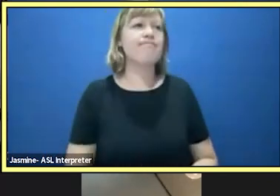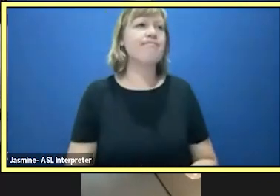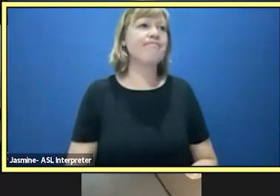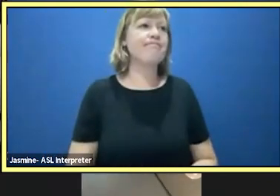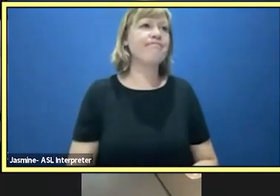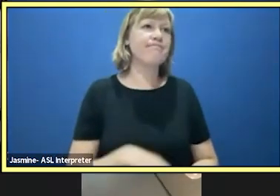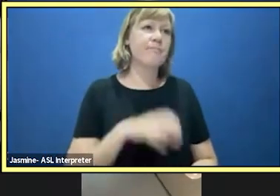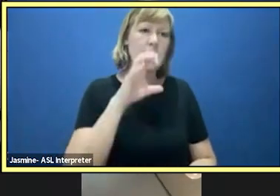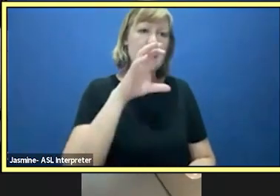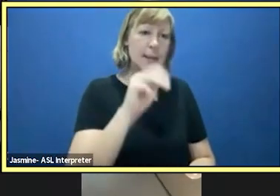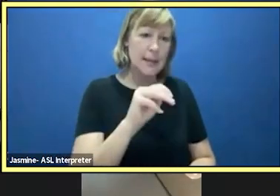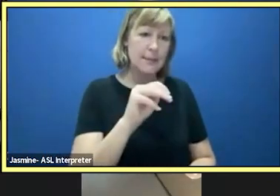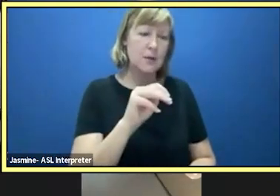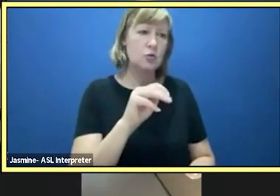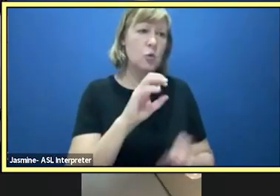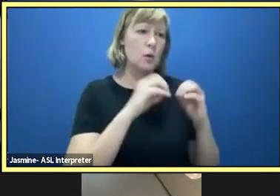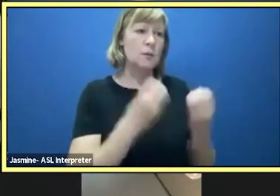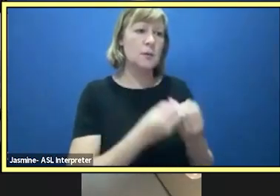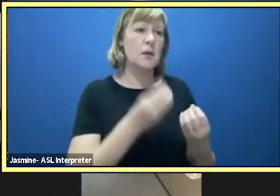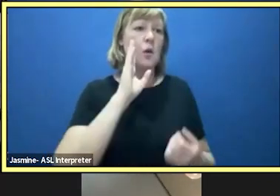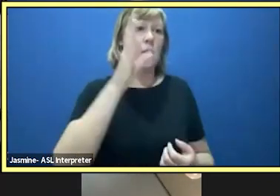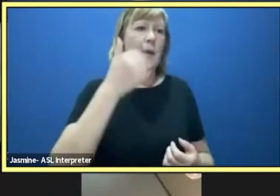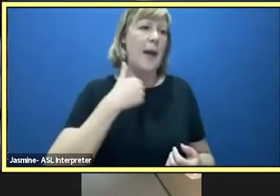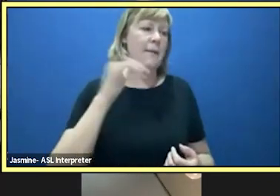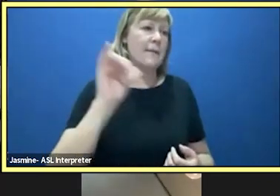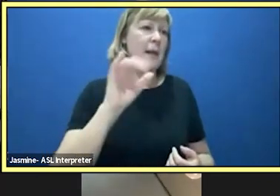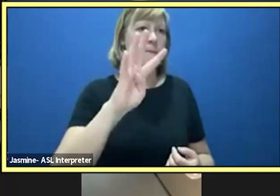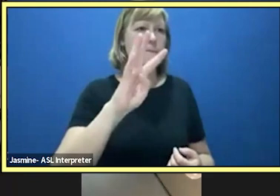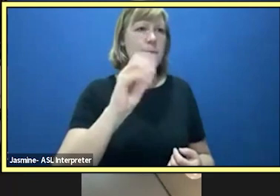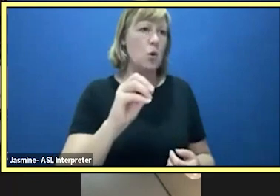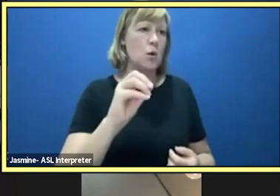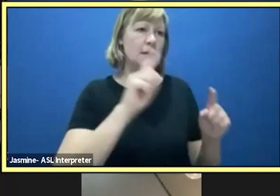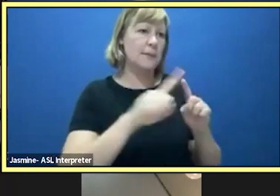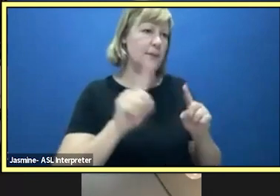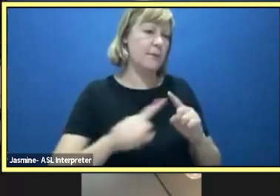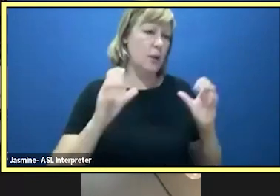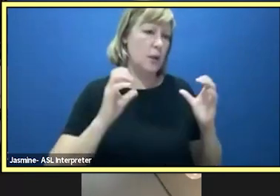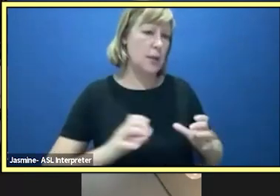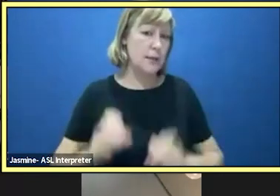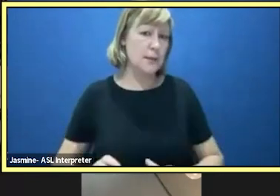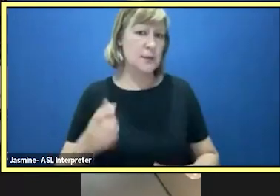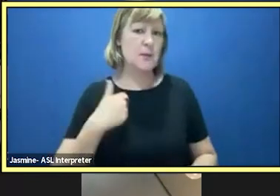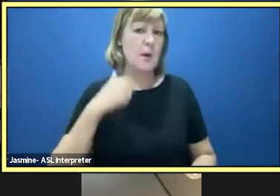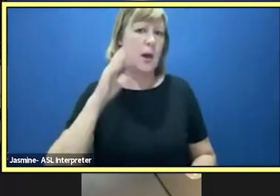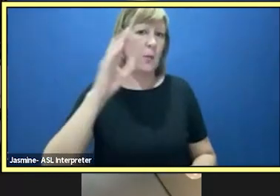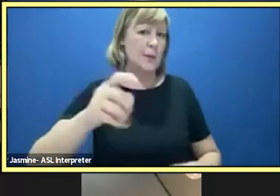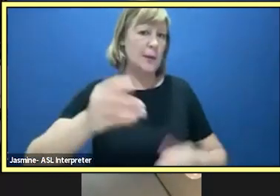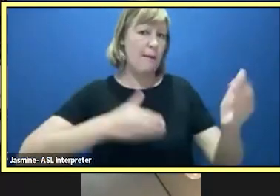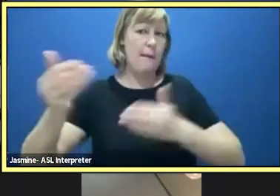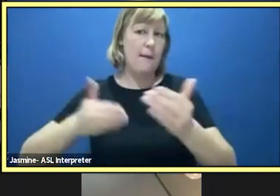So I would need to add more people to bring it up to 40 and become more of a full-time